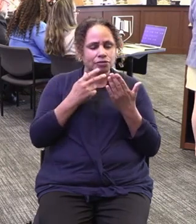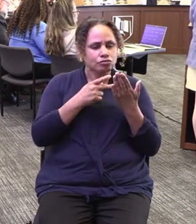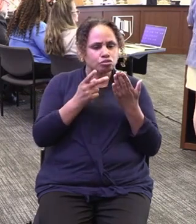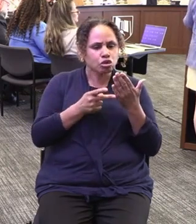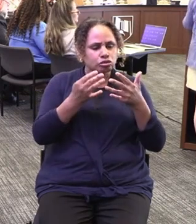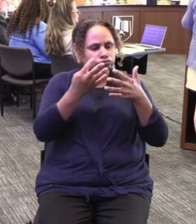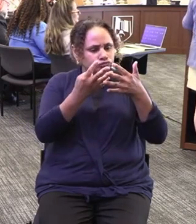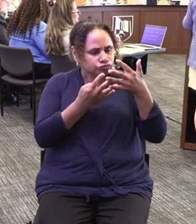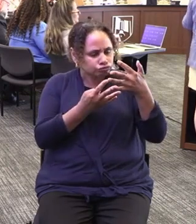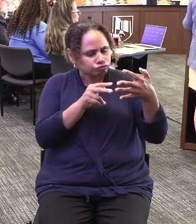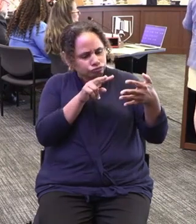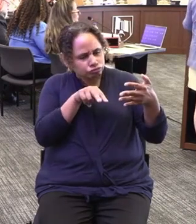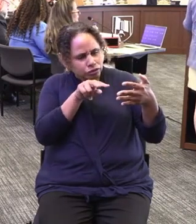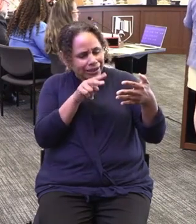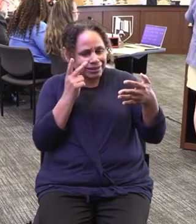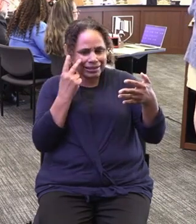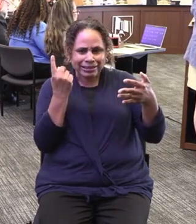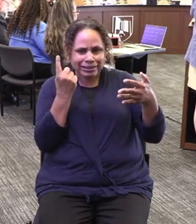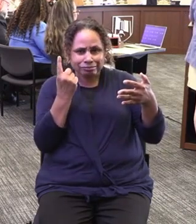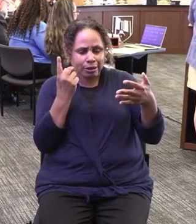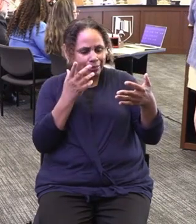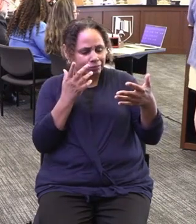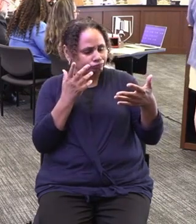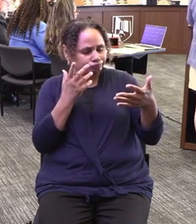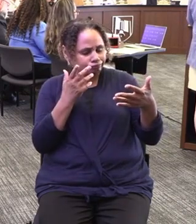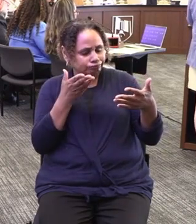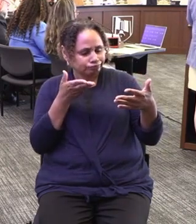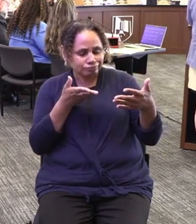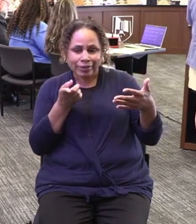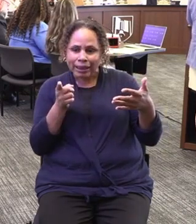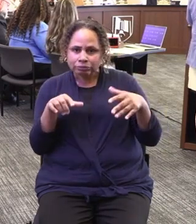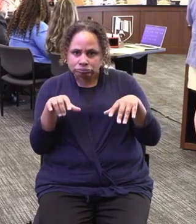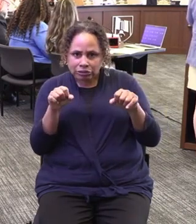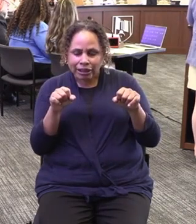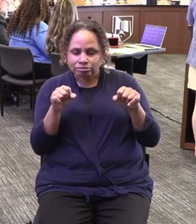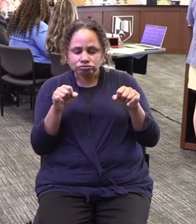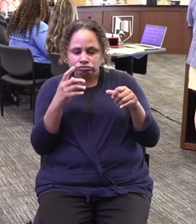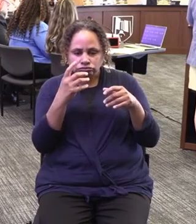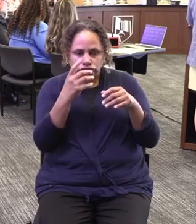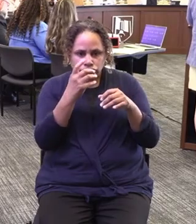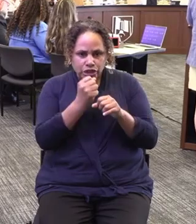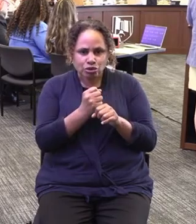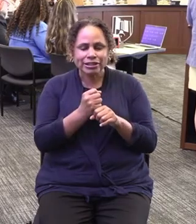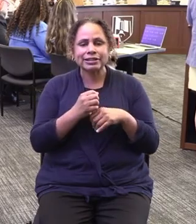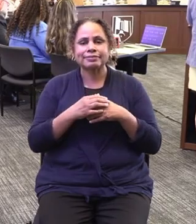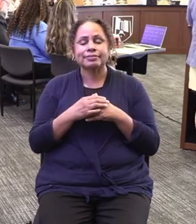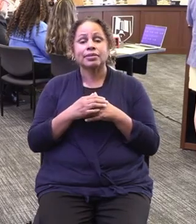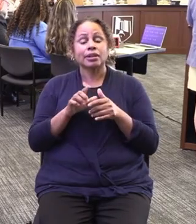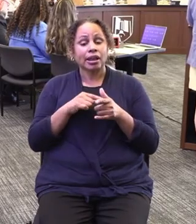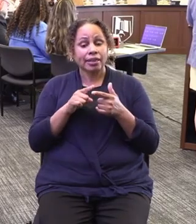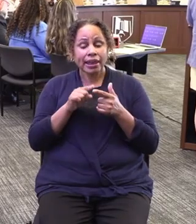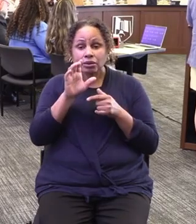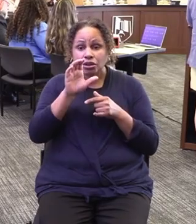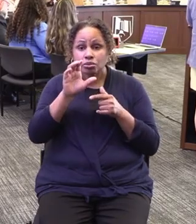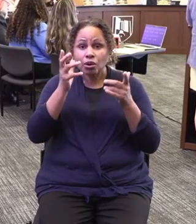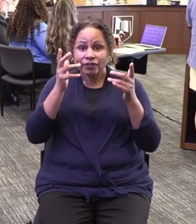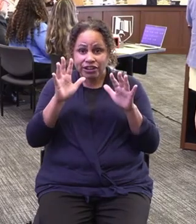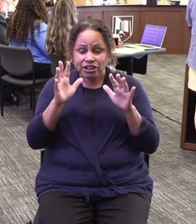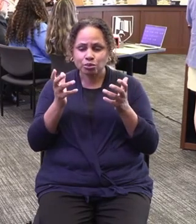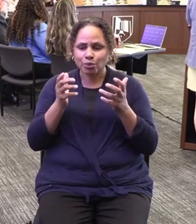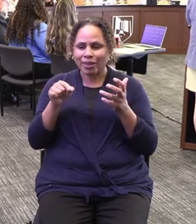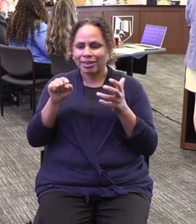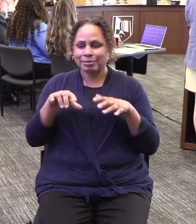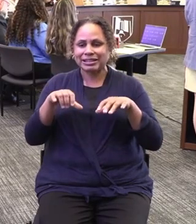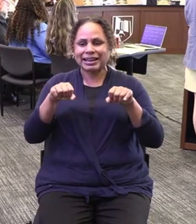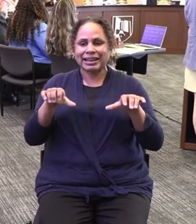going to see if there's something here for them. Then once they've explored us, that's when we want them to take action. And it says apply up there, but there's so